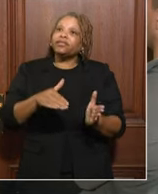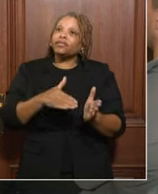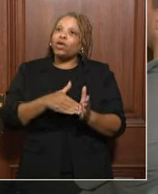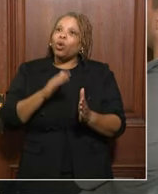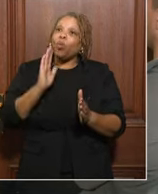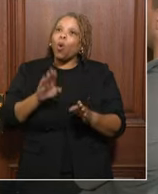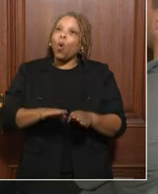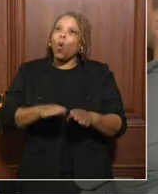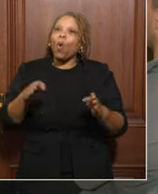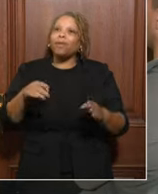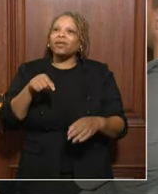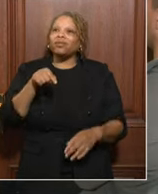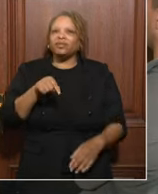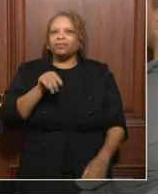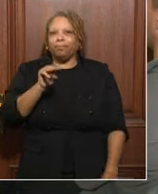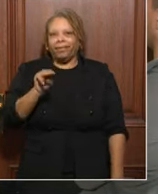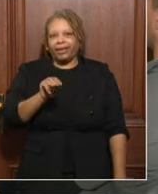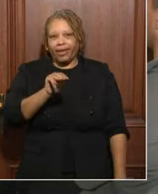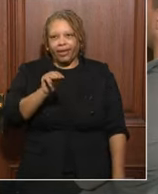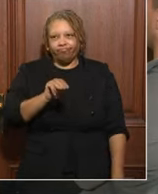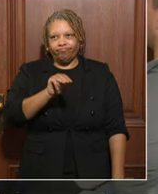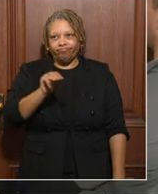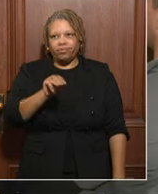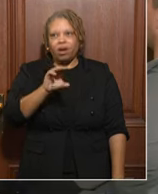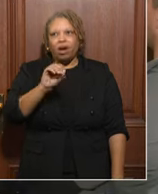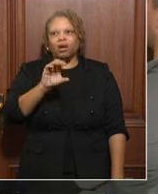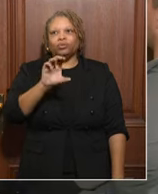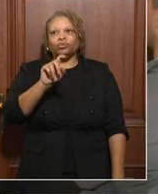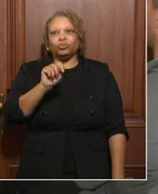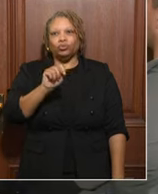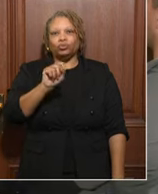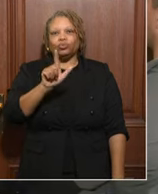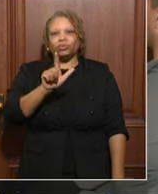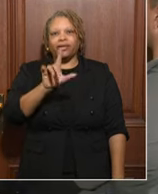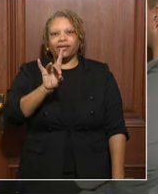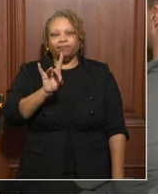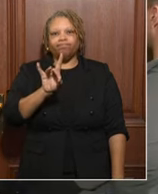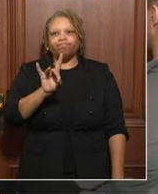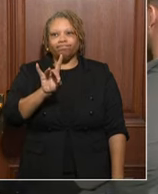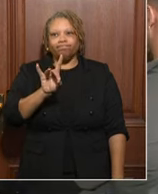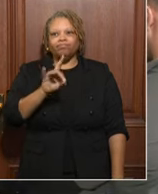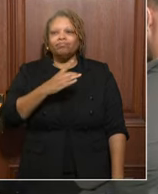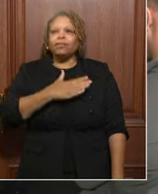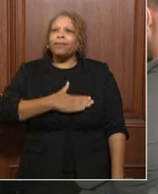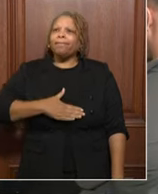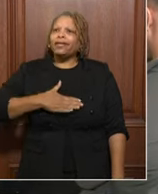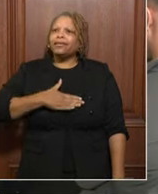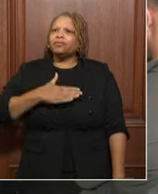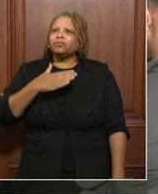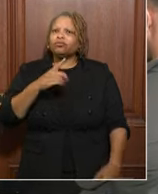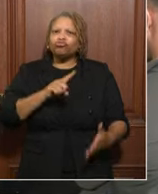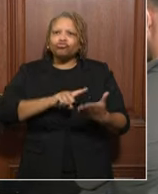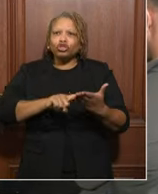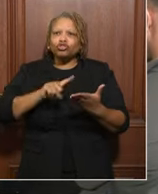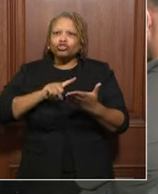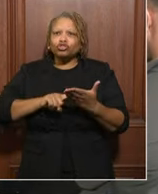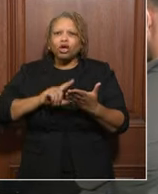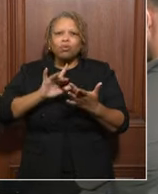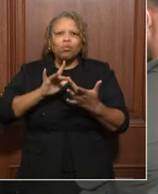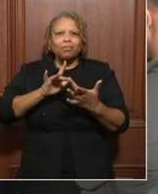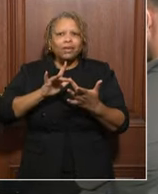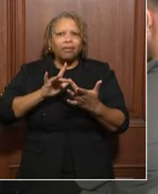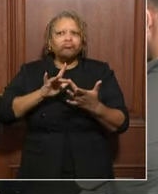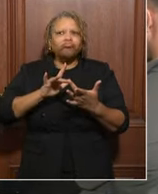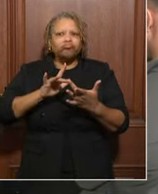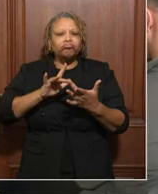the 28th. Monday, the 28th. So please check the Board of Elections website for the